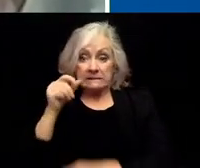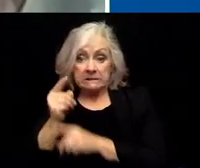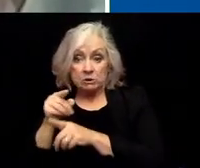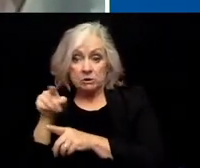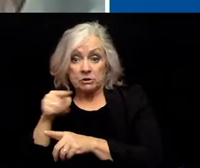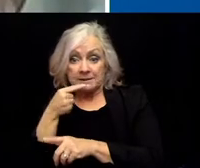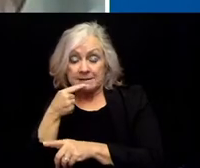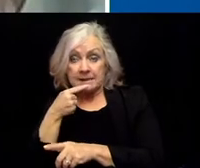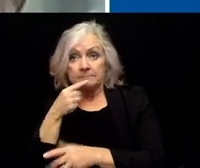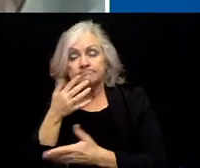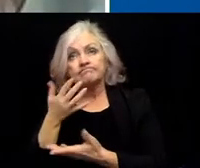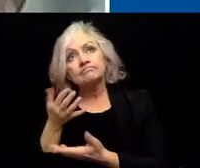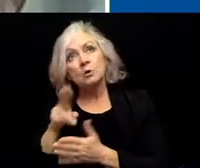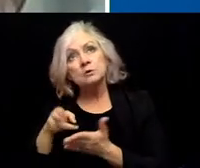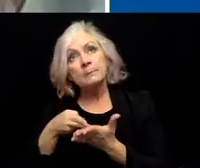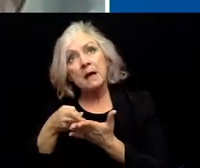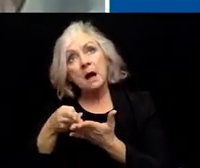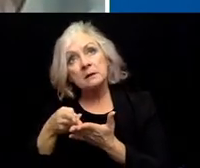well, to be honest,